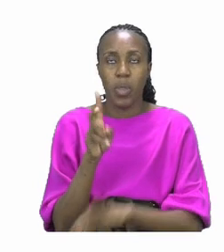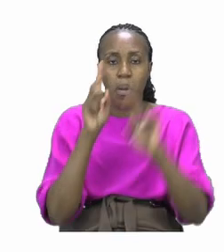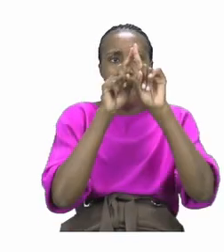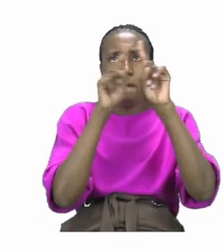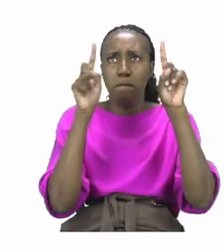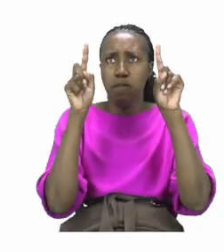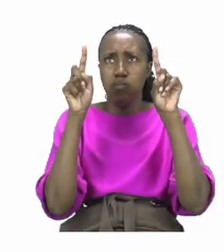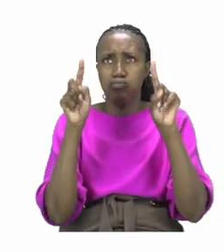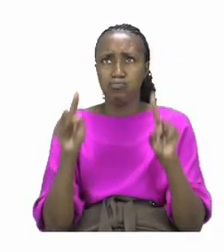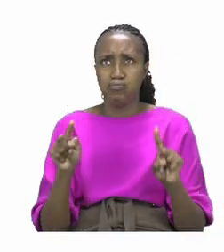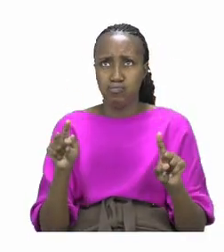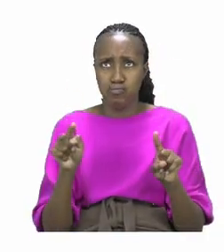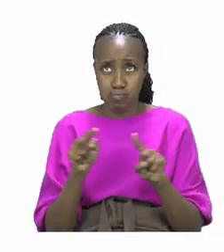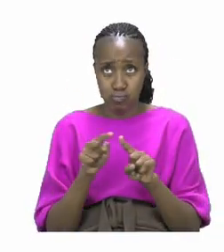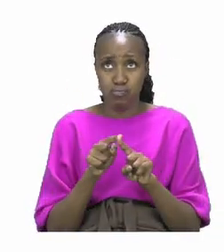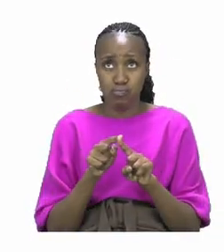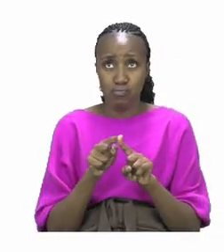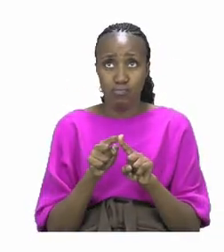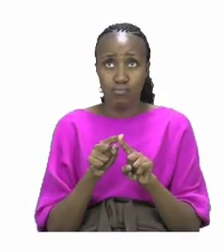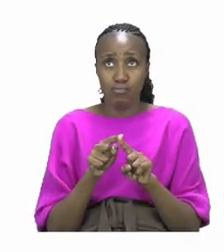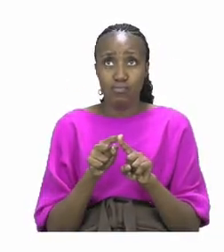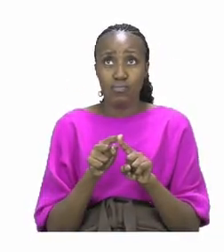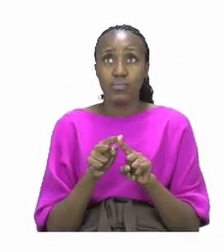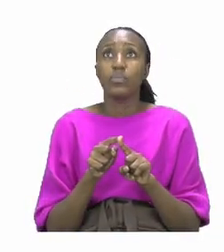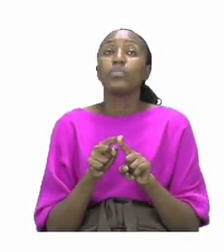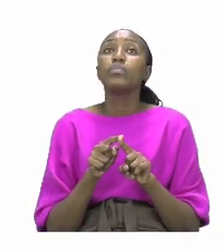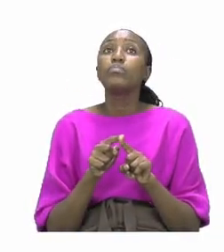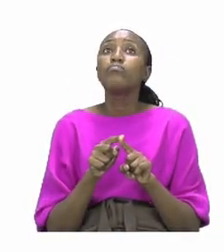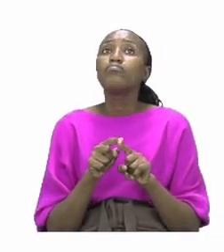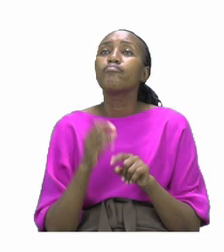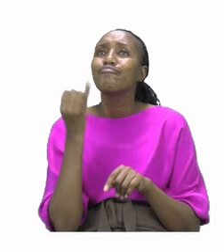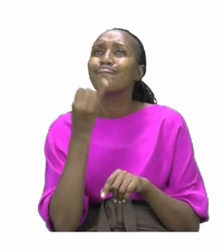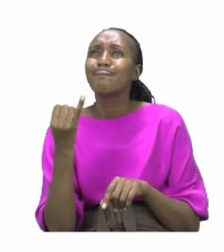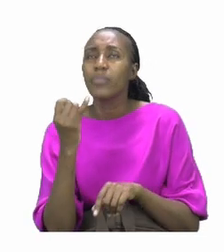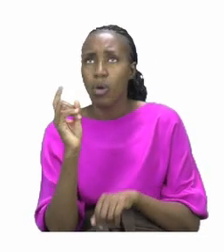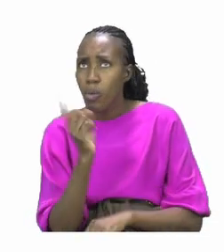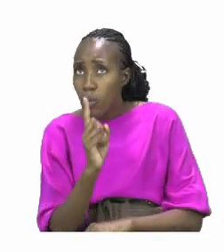are going to be drawing, and not just anything, boys and girls, we are going to be drawing